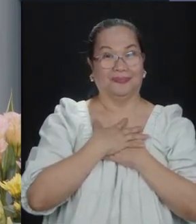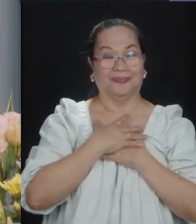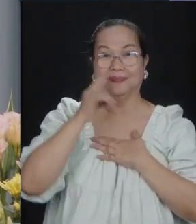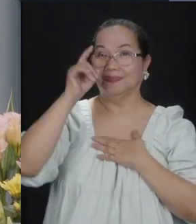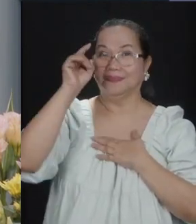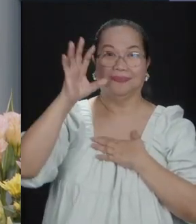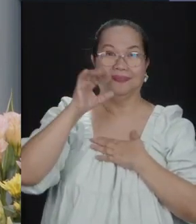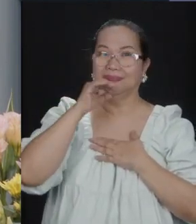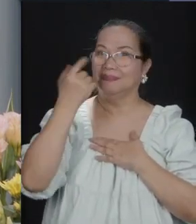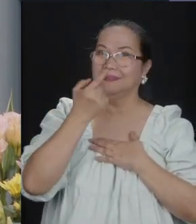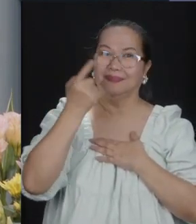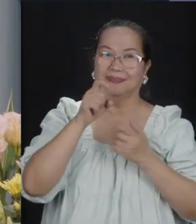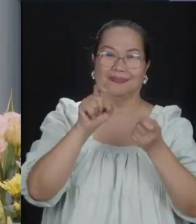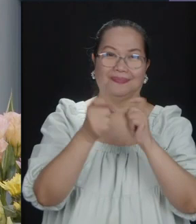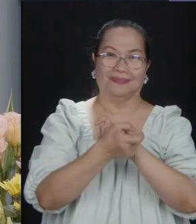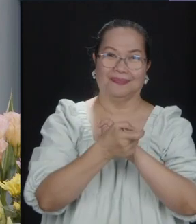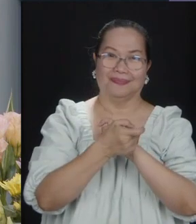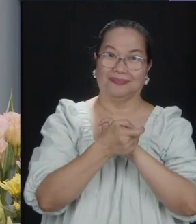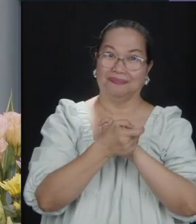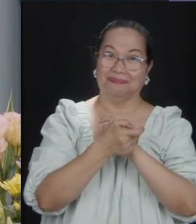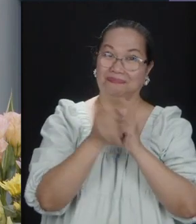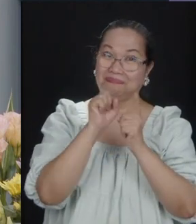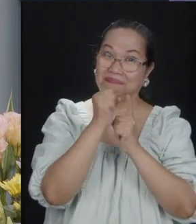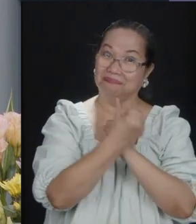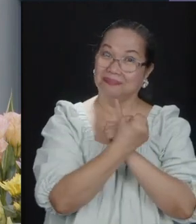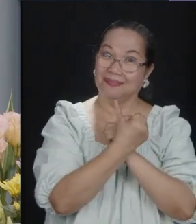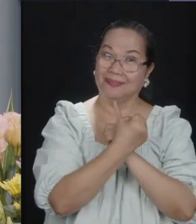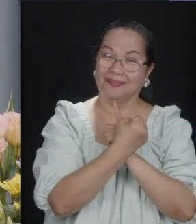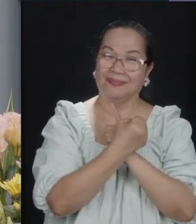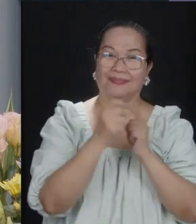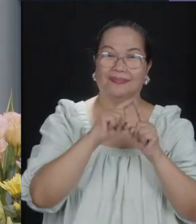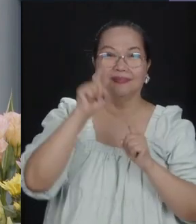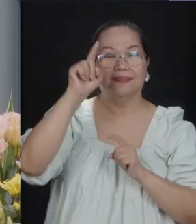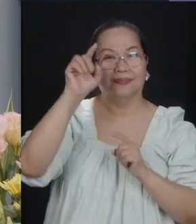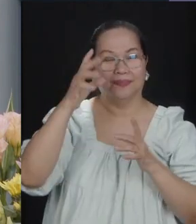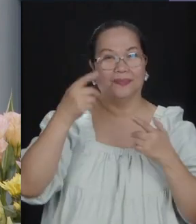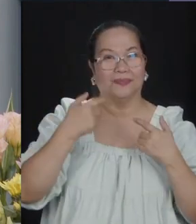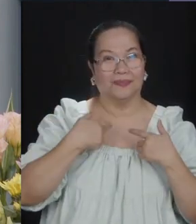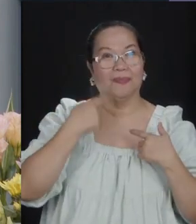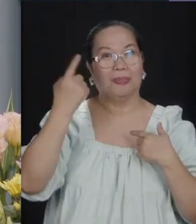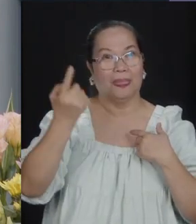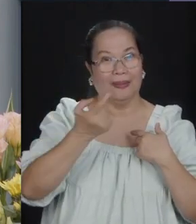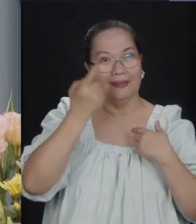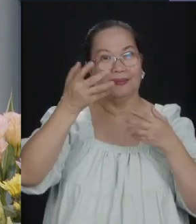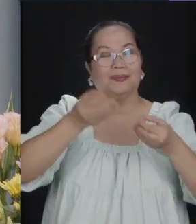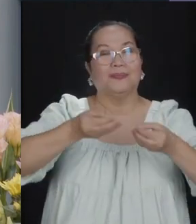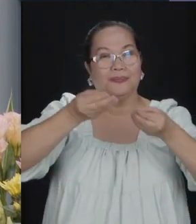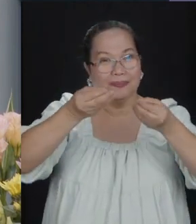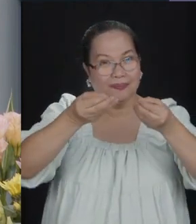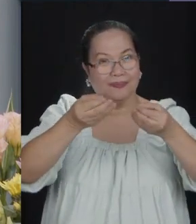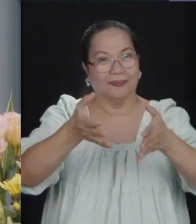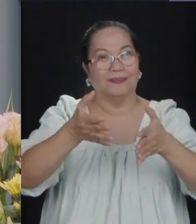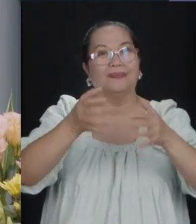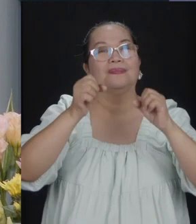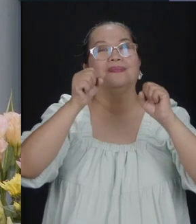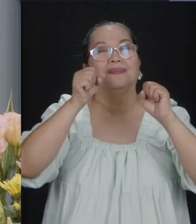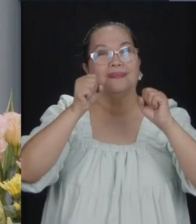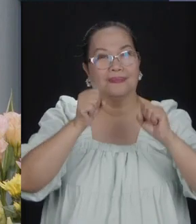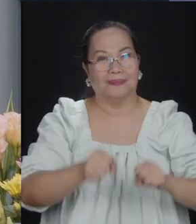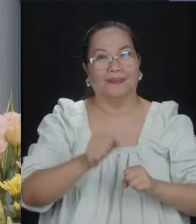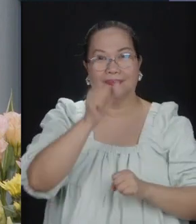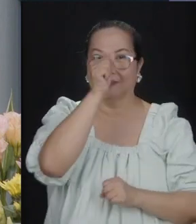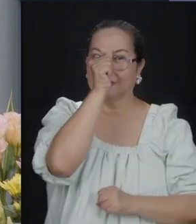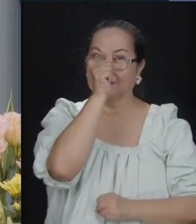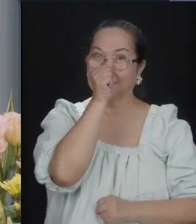God will not always change our circumstances, but he will always provide the enabling to